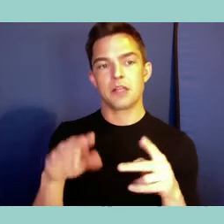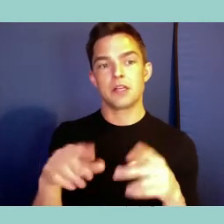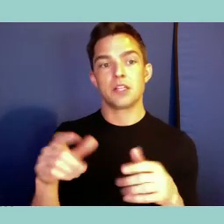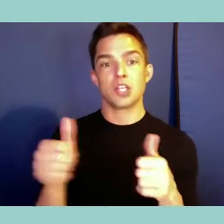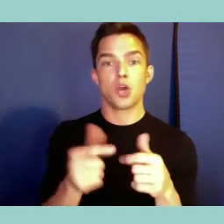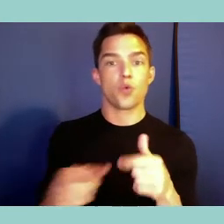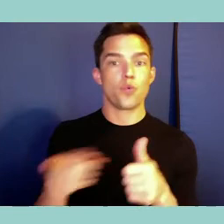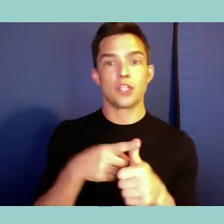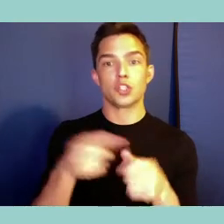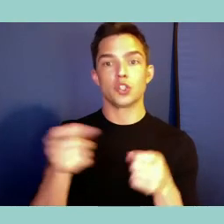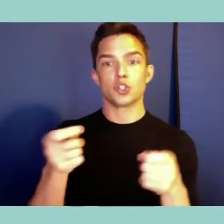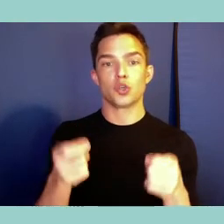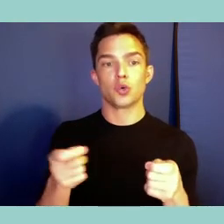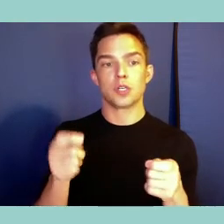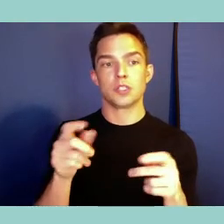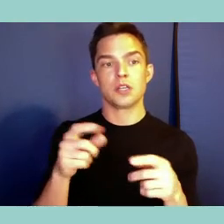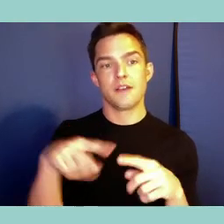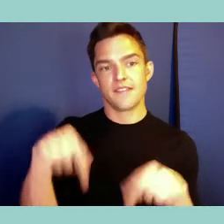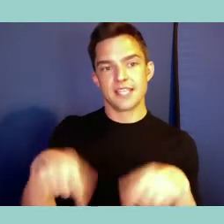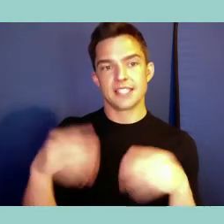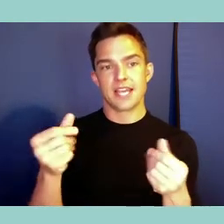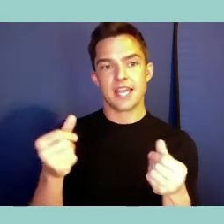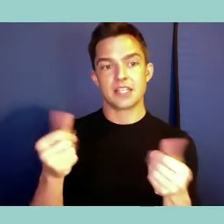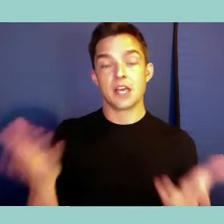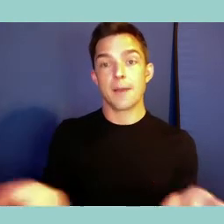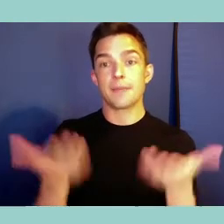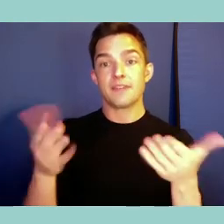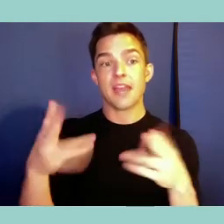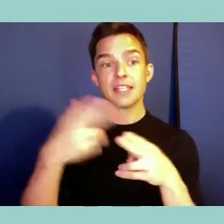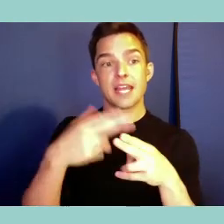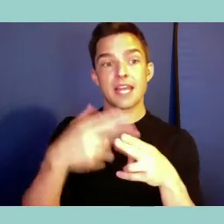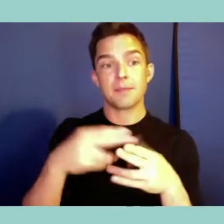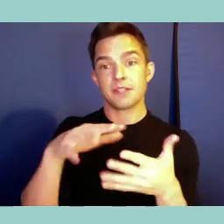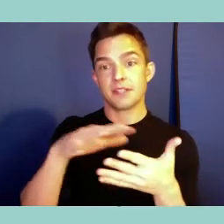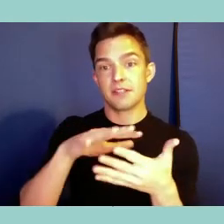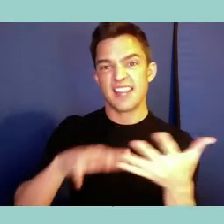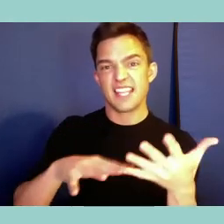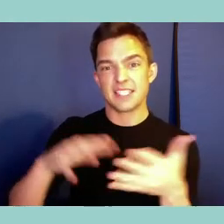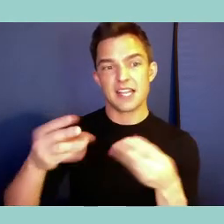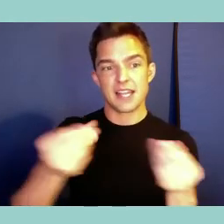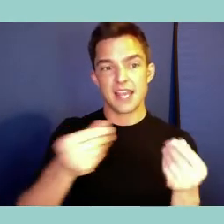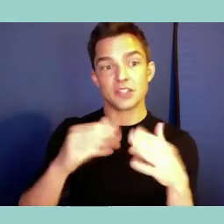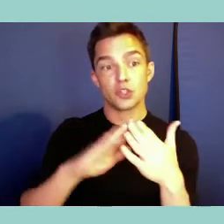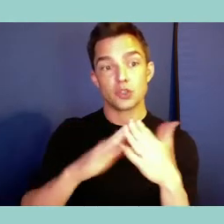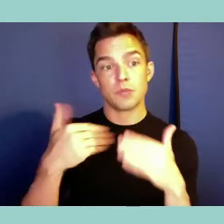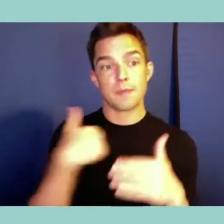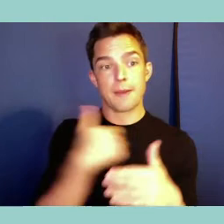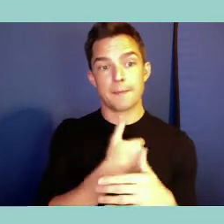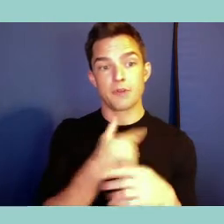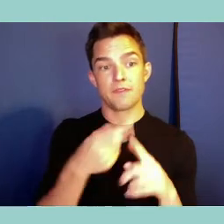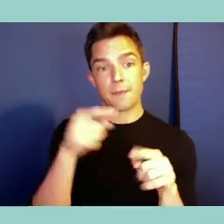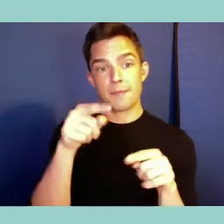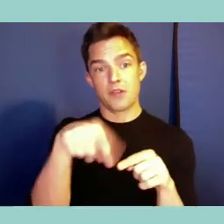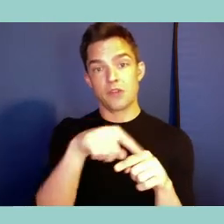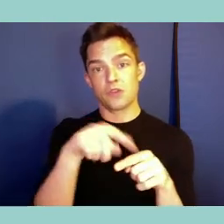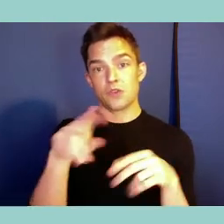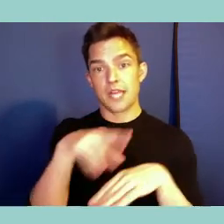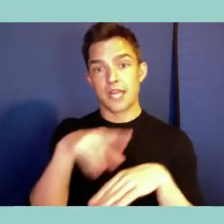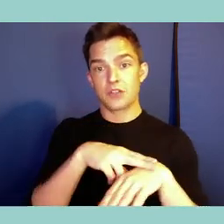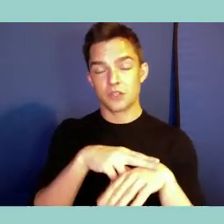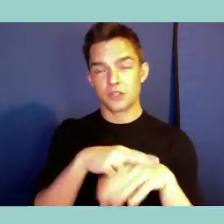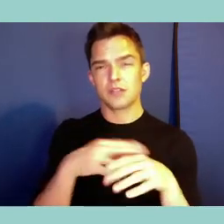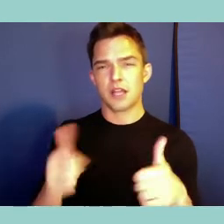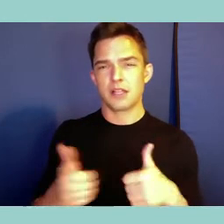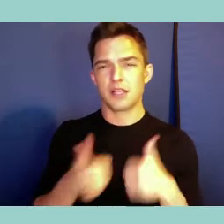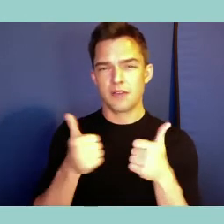original stewards of this land. We come to you uplifting the name of these lands and the community members from these